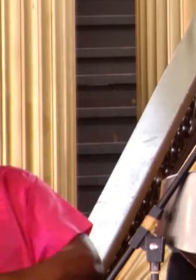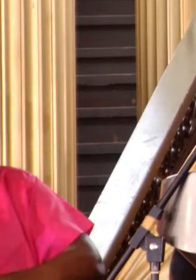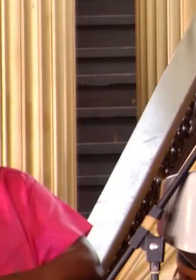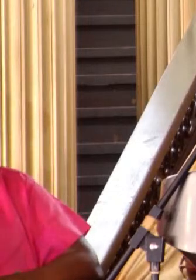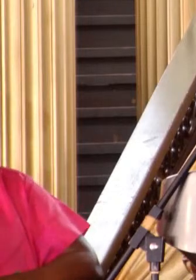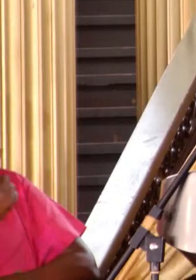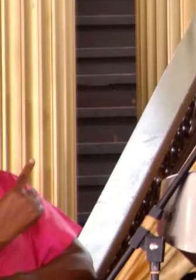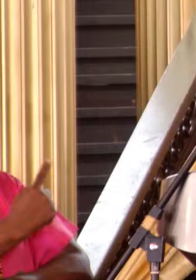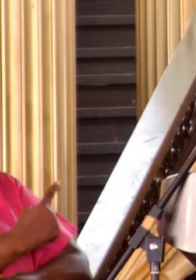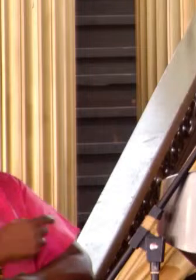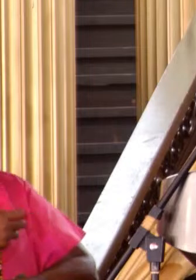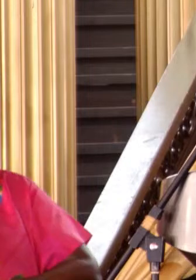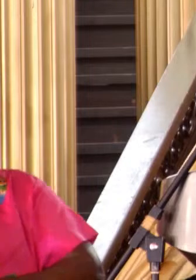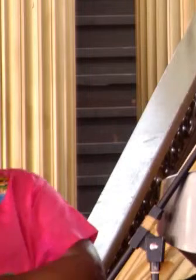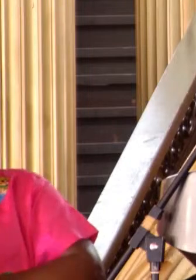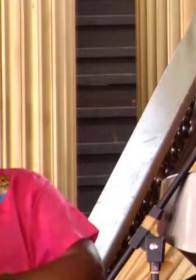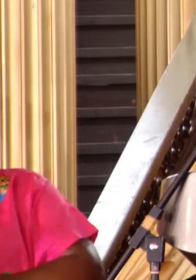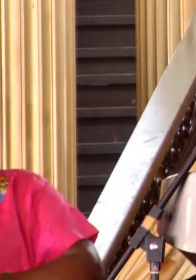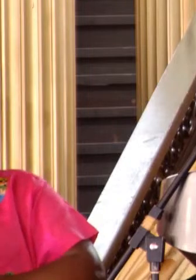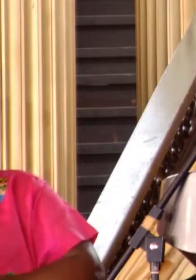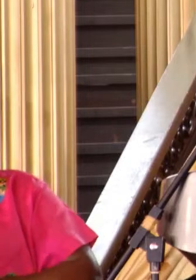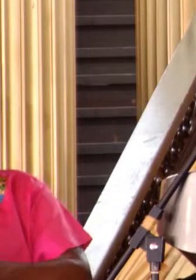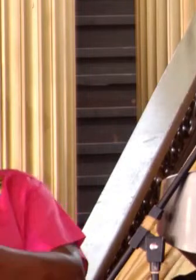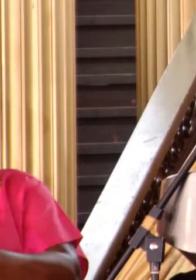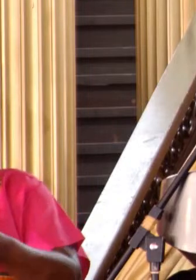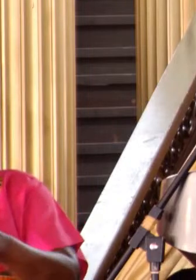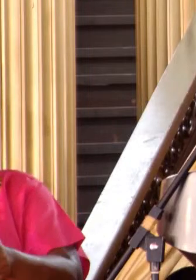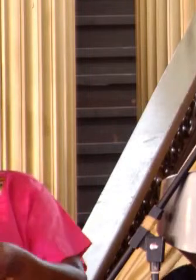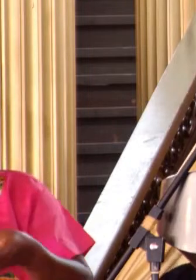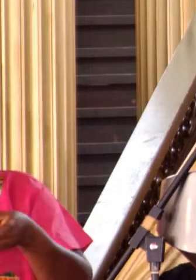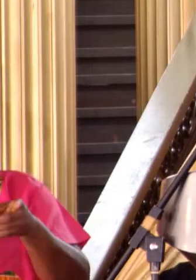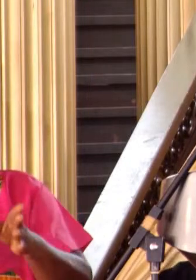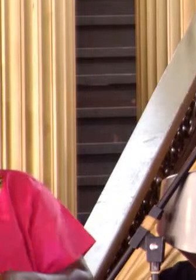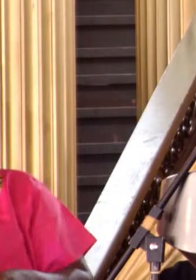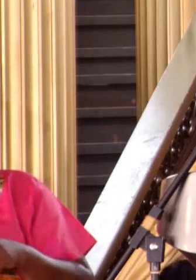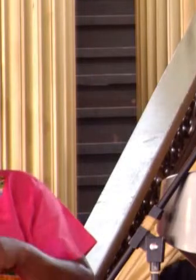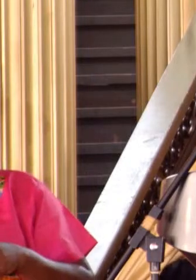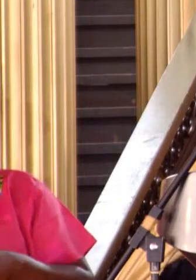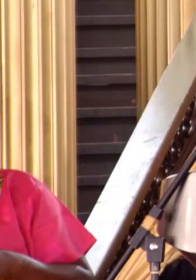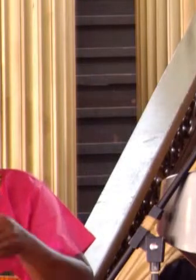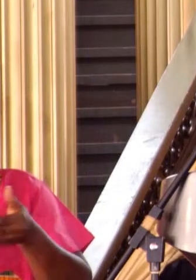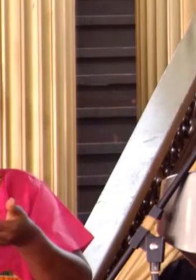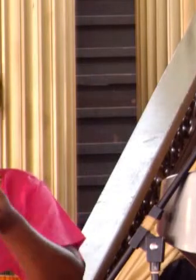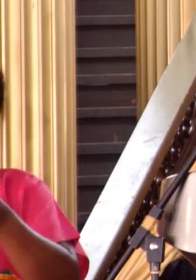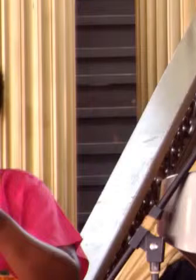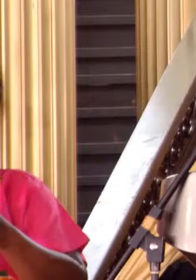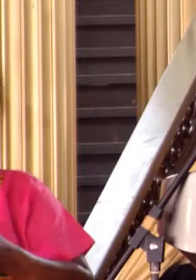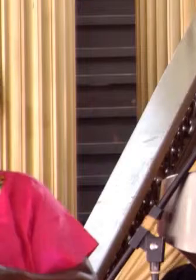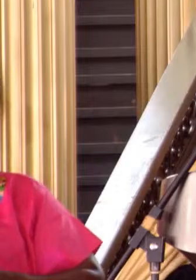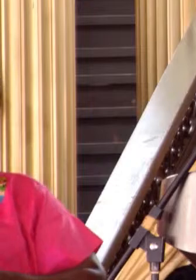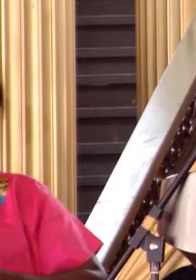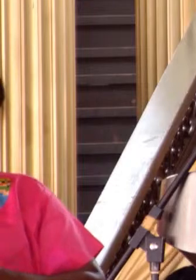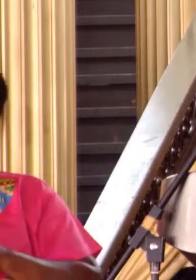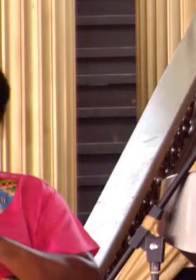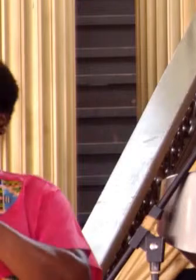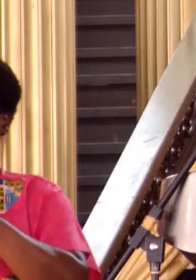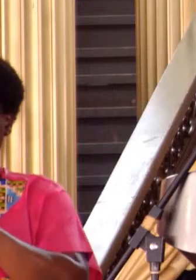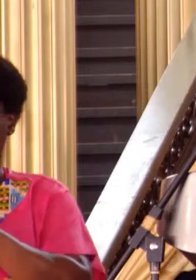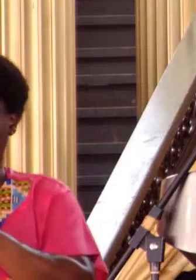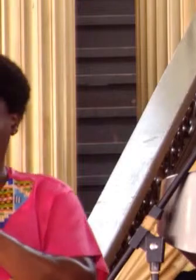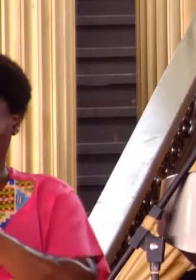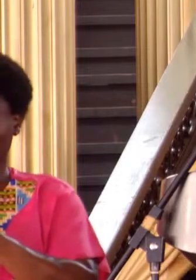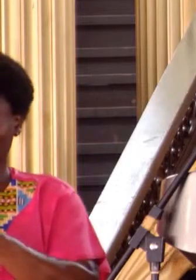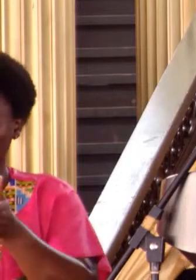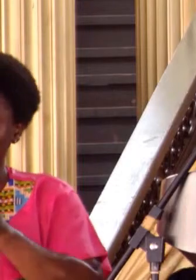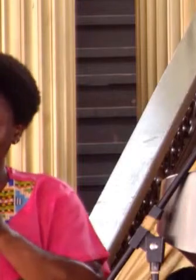and for a handshake. Please follow the directions of the ushers. Protocol demands that gentlemen take off their